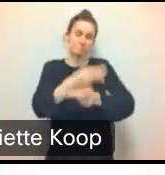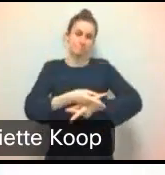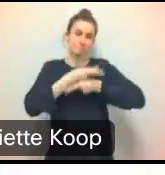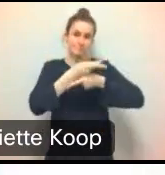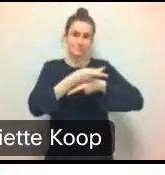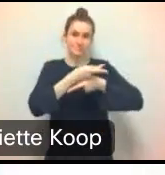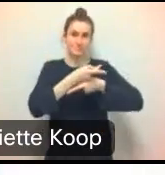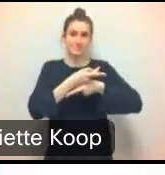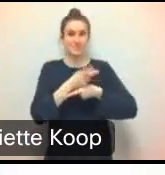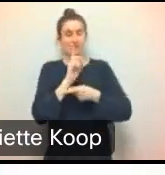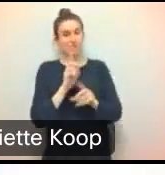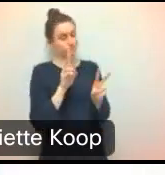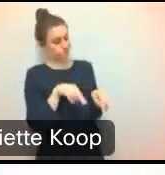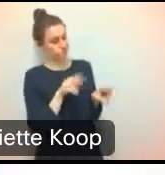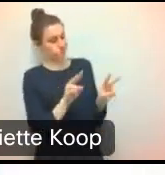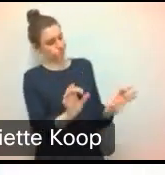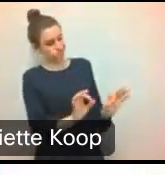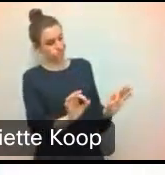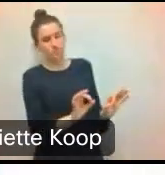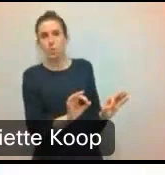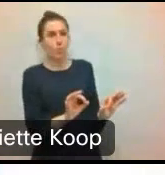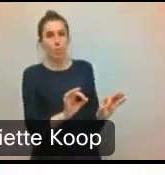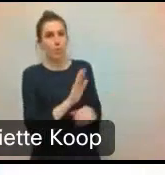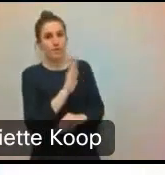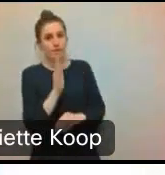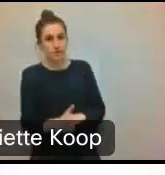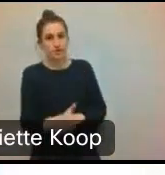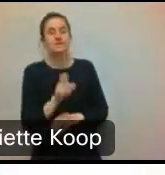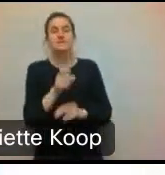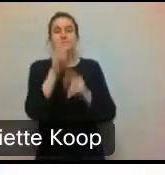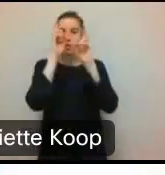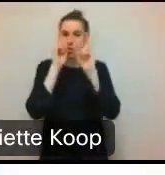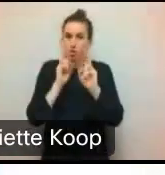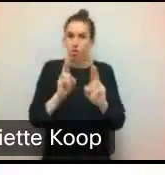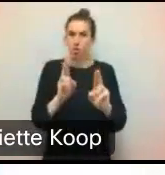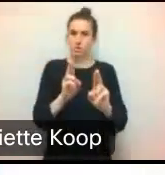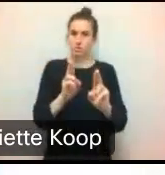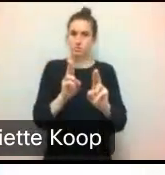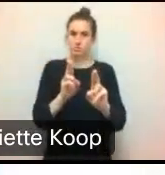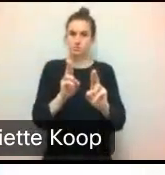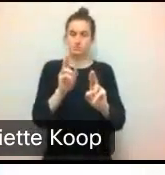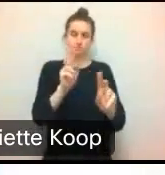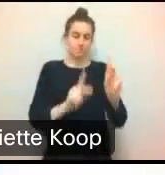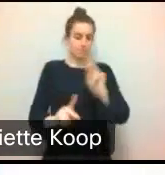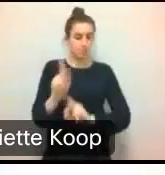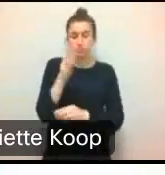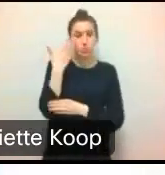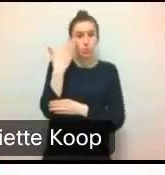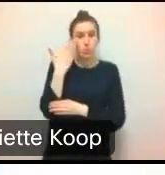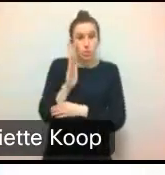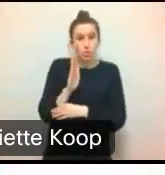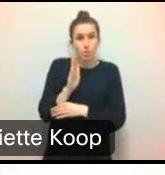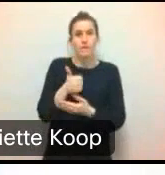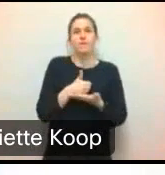be patronizing. That's not the thing. It's honoring what people don't know to help them know.